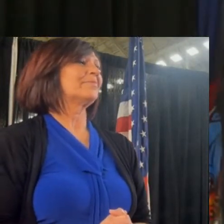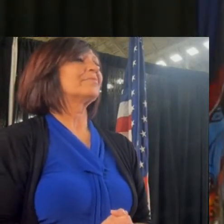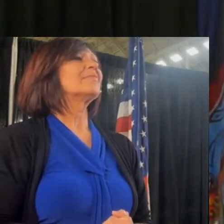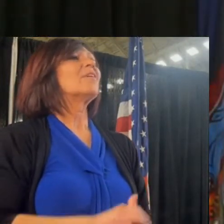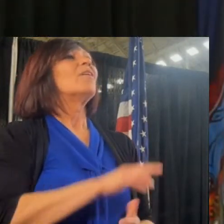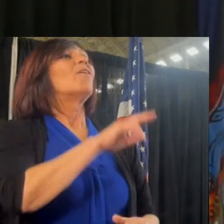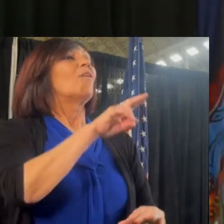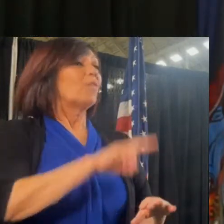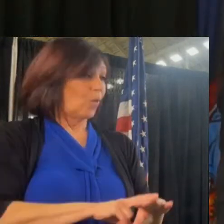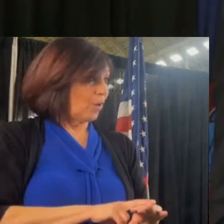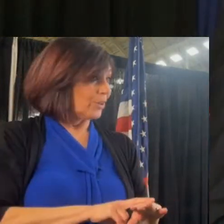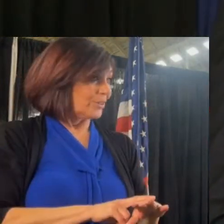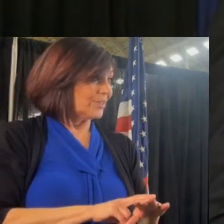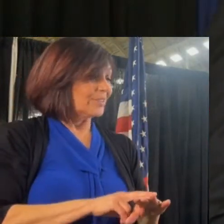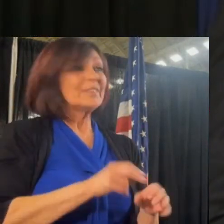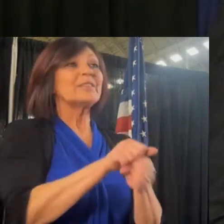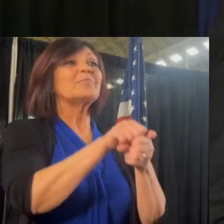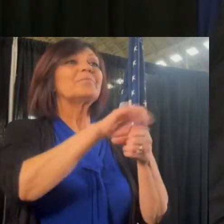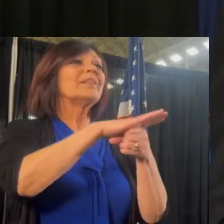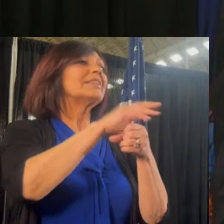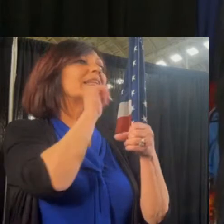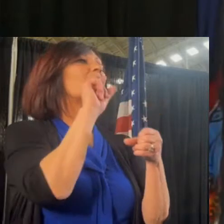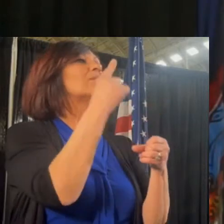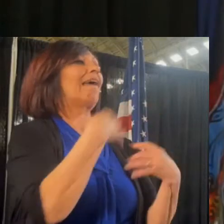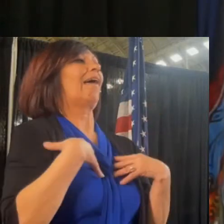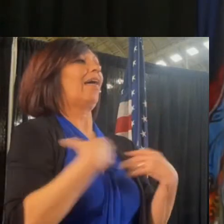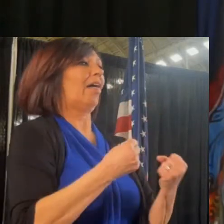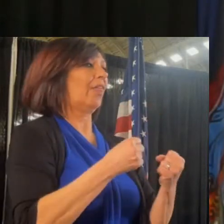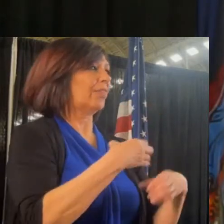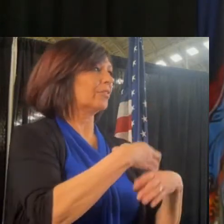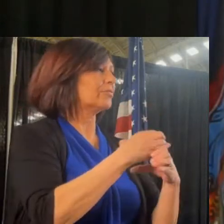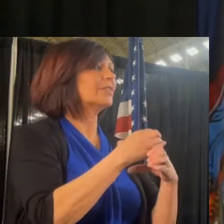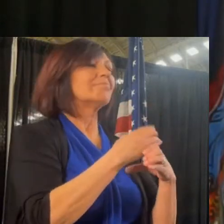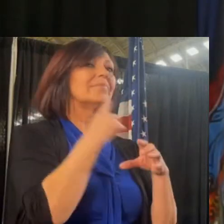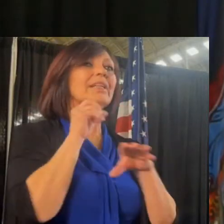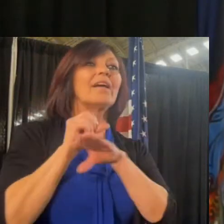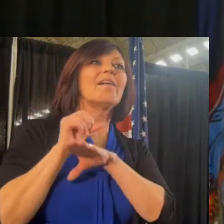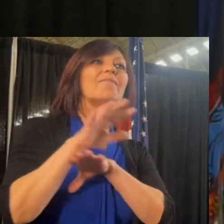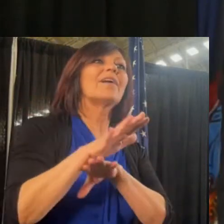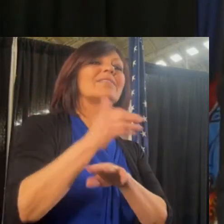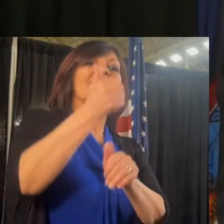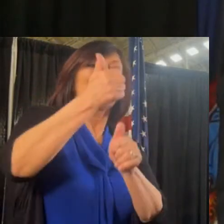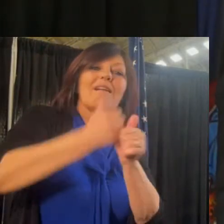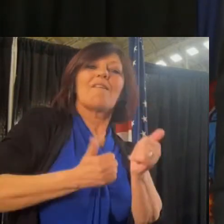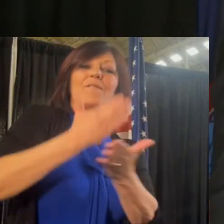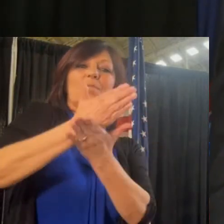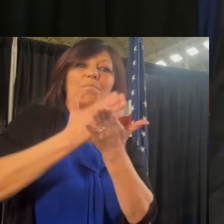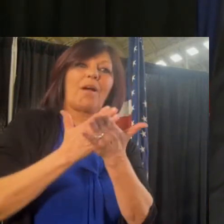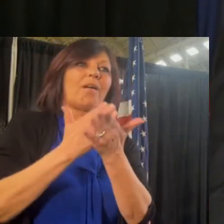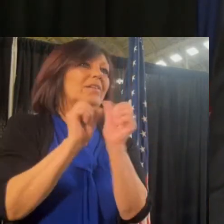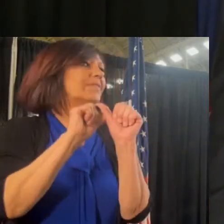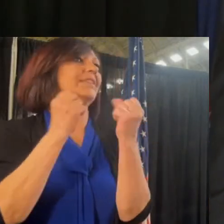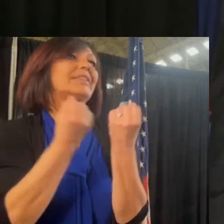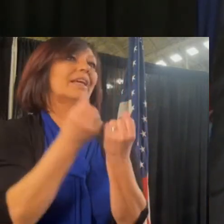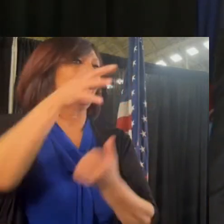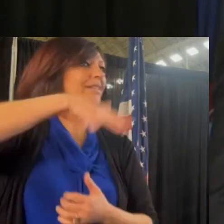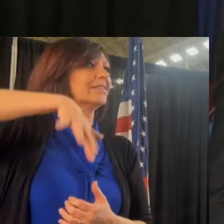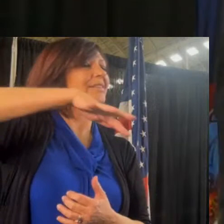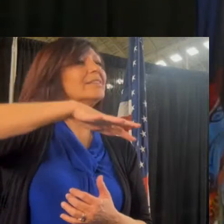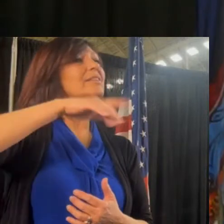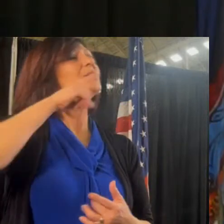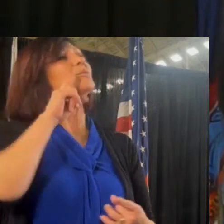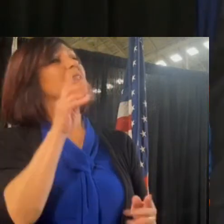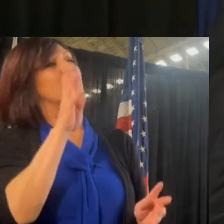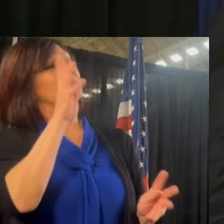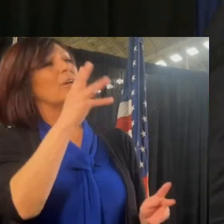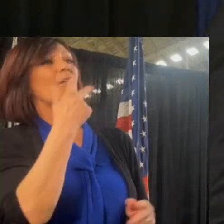Of course, we know the pandemic was not just a health crisis. It affected nearly every part of society. So we